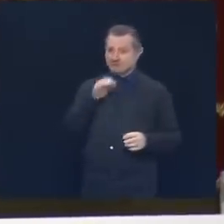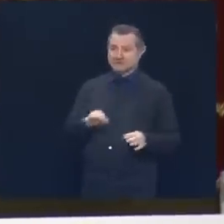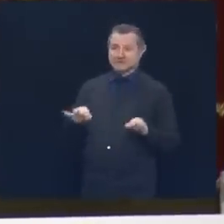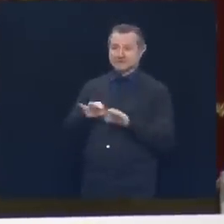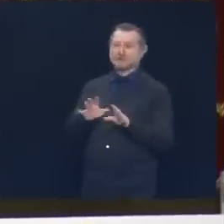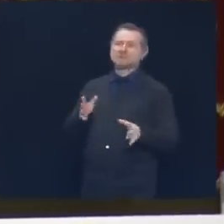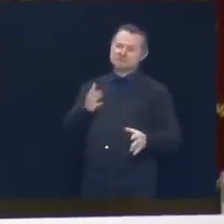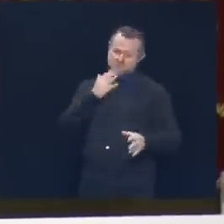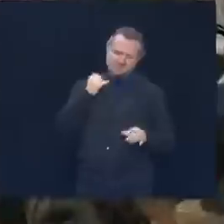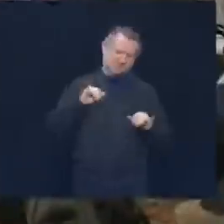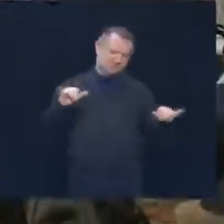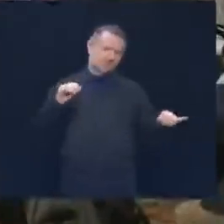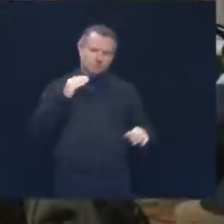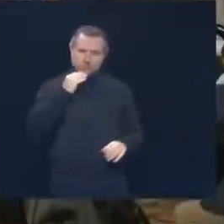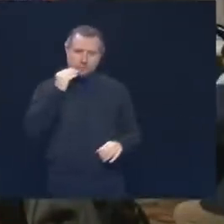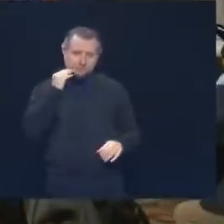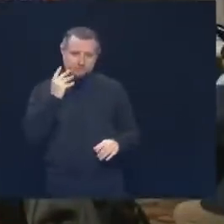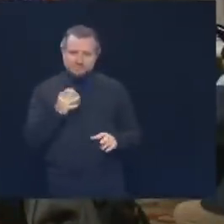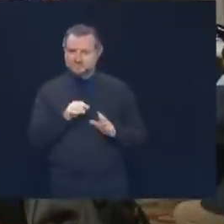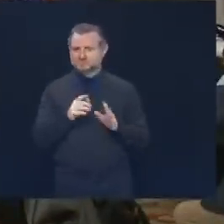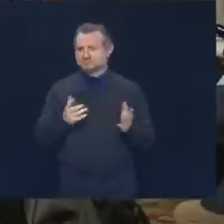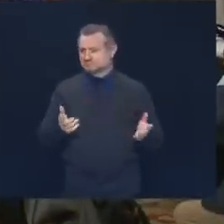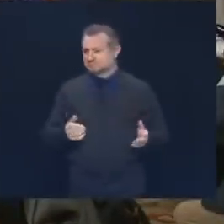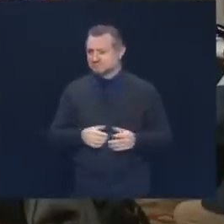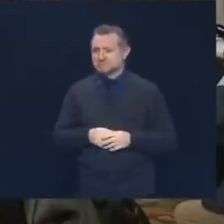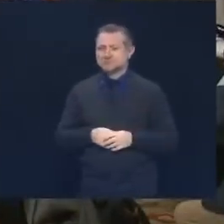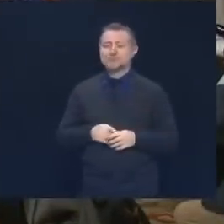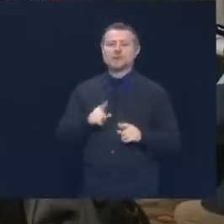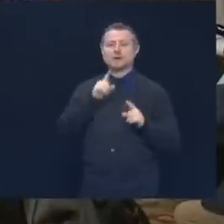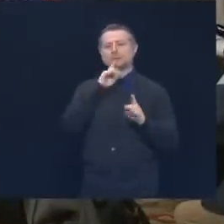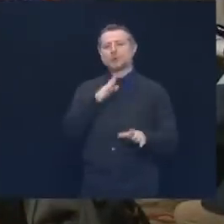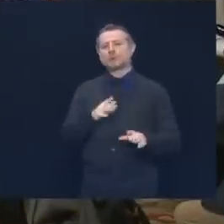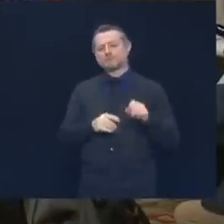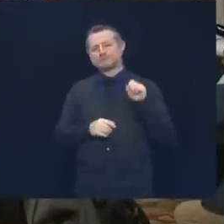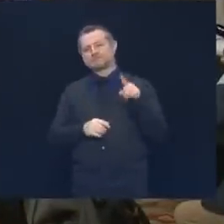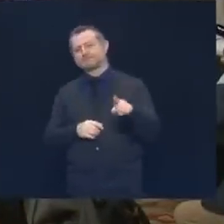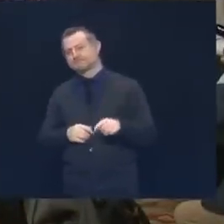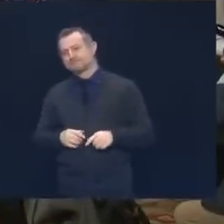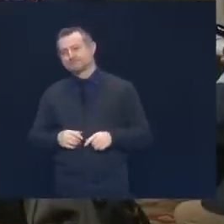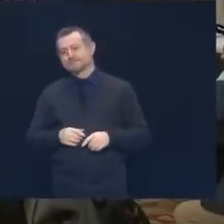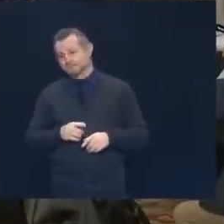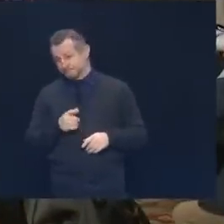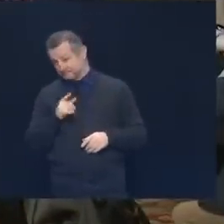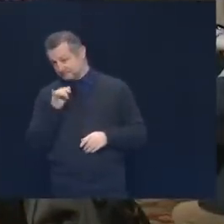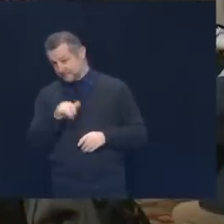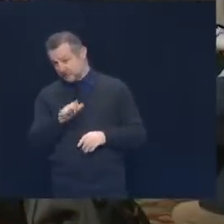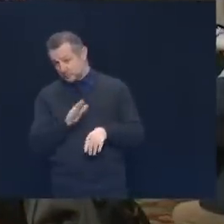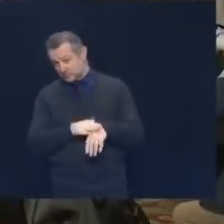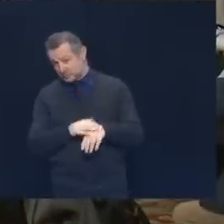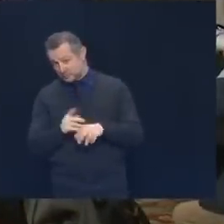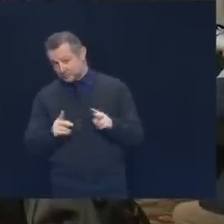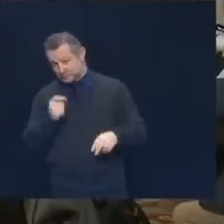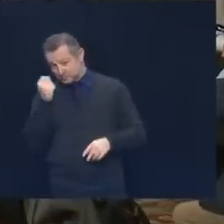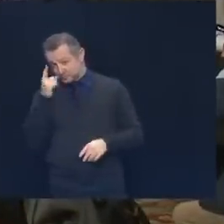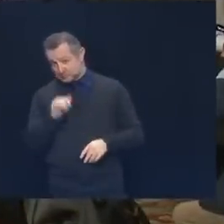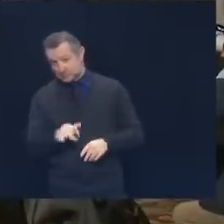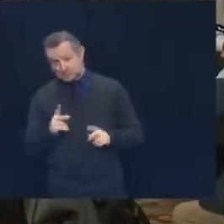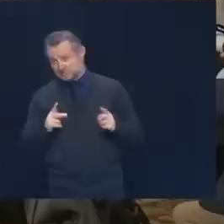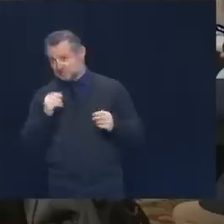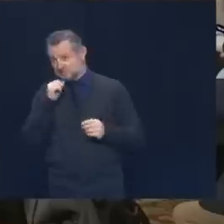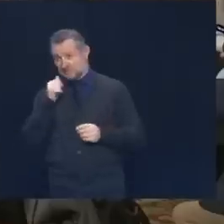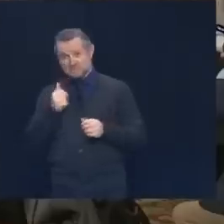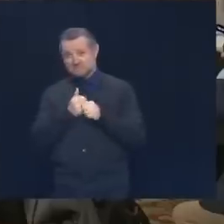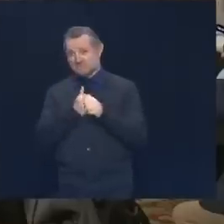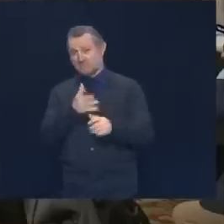stay in your home state. But is there any indication that that sort of warning is landing with people? Because, I mean, just anecdotally, it doesn't seem like people are not making trips